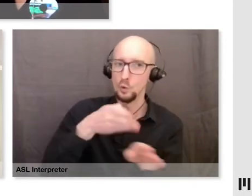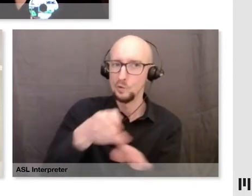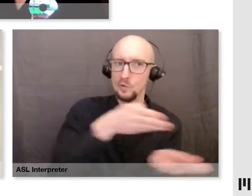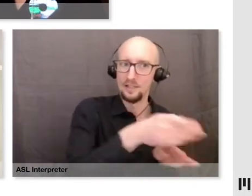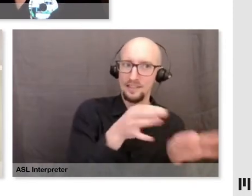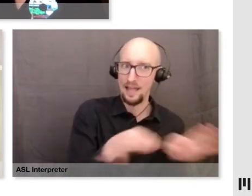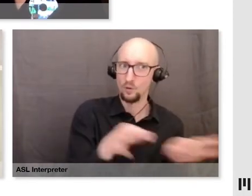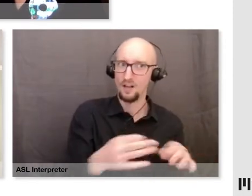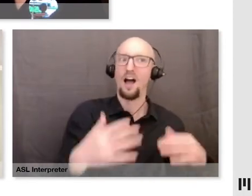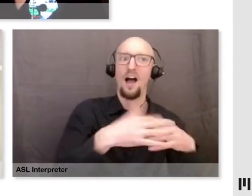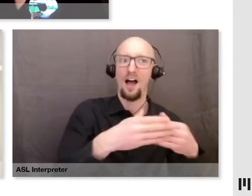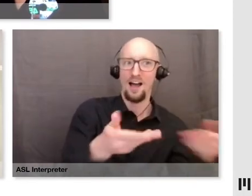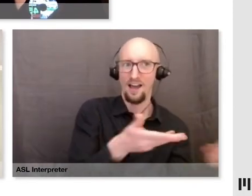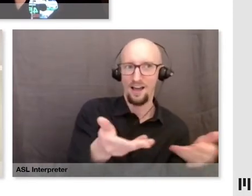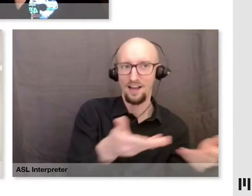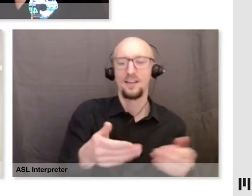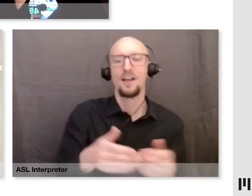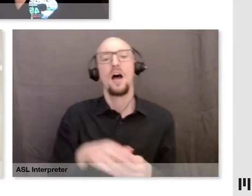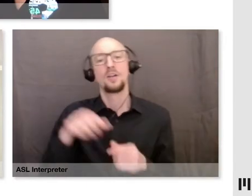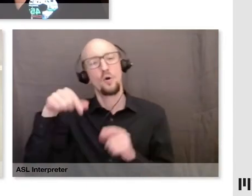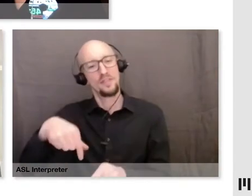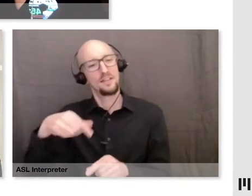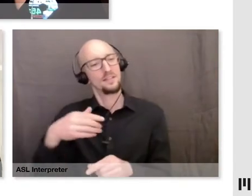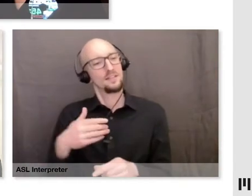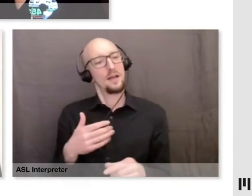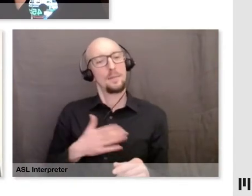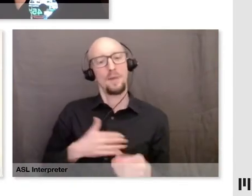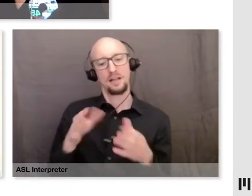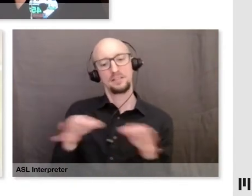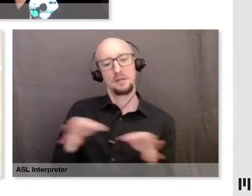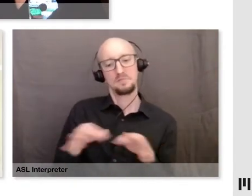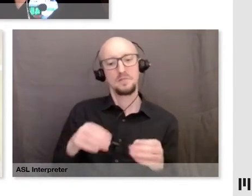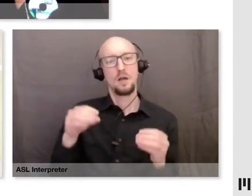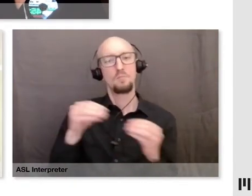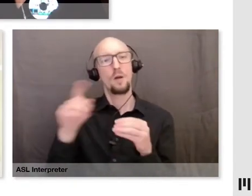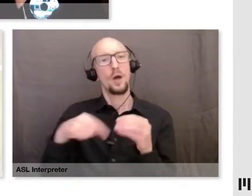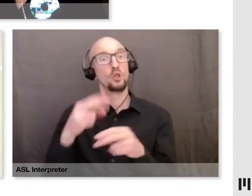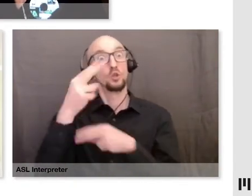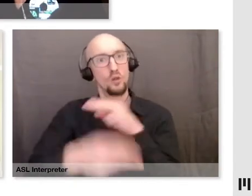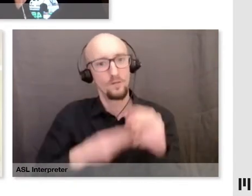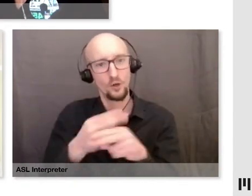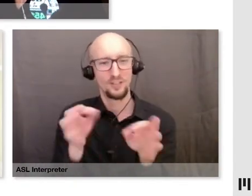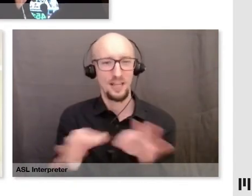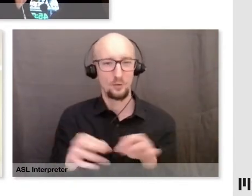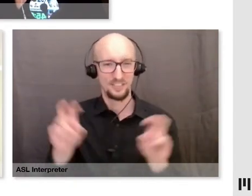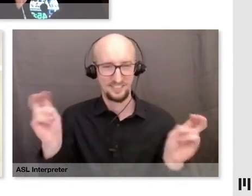Mm-hmm. So this right. I'm claiming is much more universal. It so happens to,